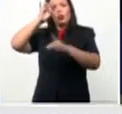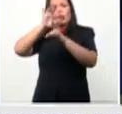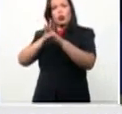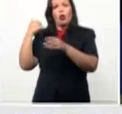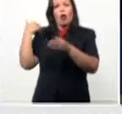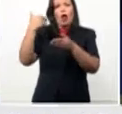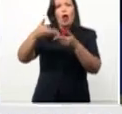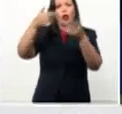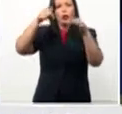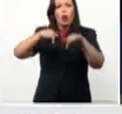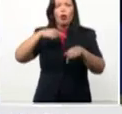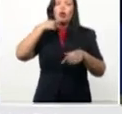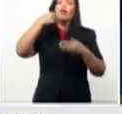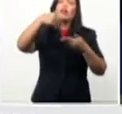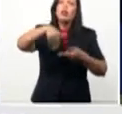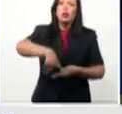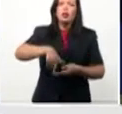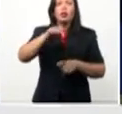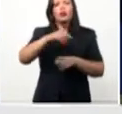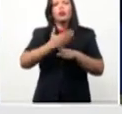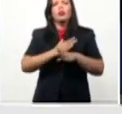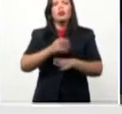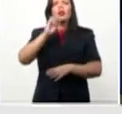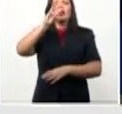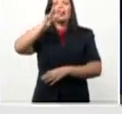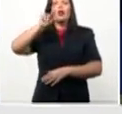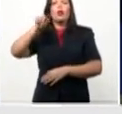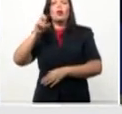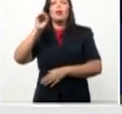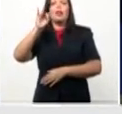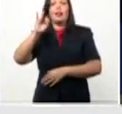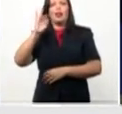for a lethality of 3.78%.